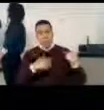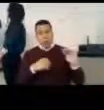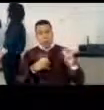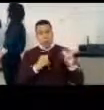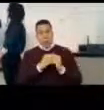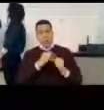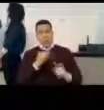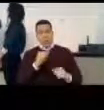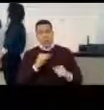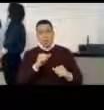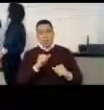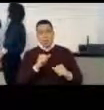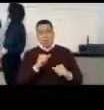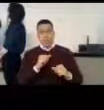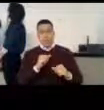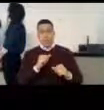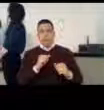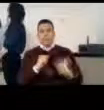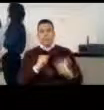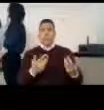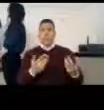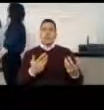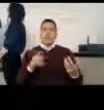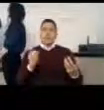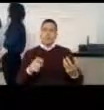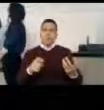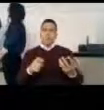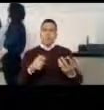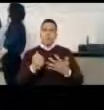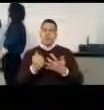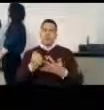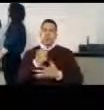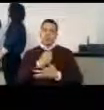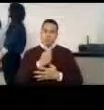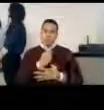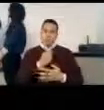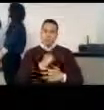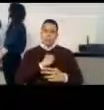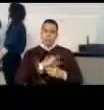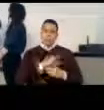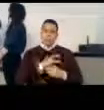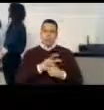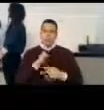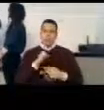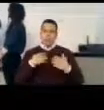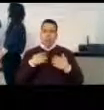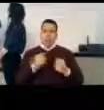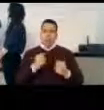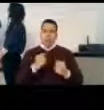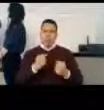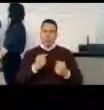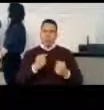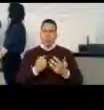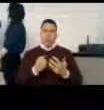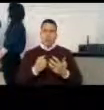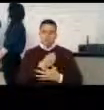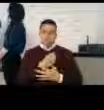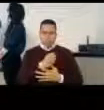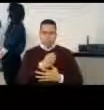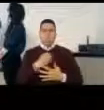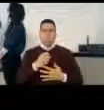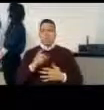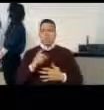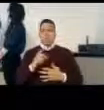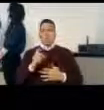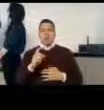have a child with a disability, that you have to put self-care at the top of the list. You have to put your health at the top of the